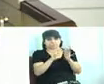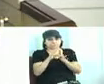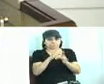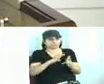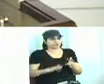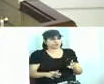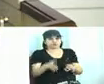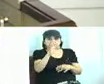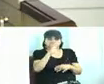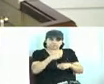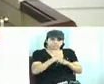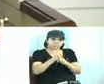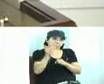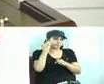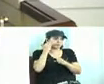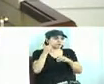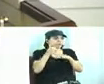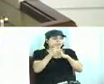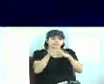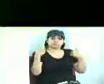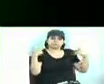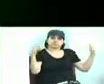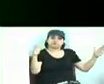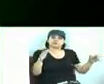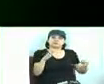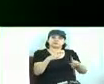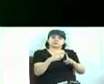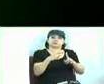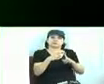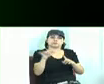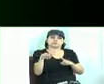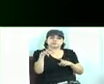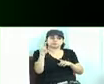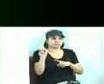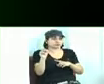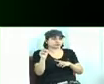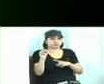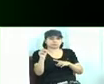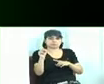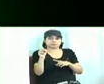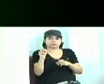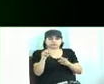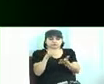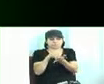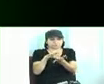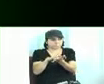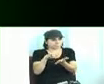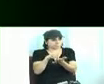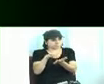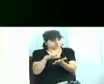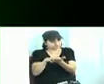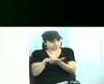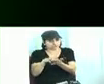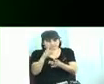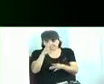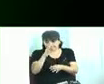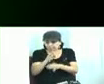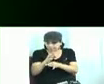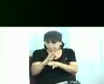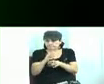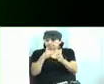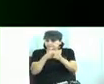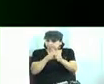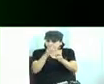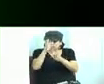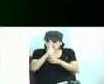God made it known by sending an angel to John, the faithful subject, who, in writing down everything he saw, bears